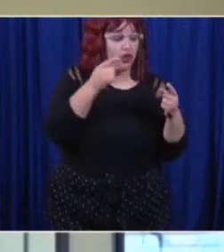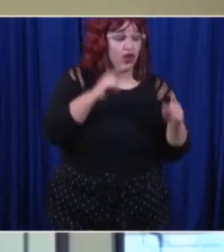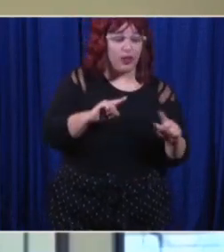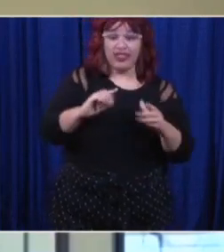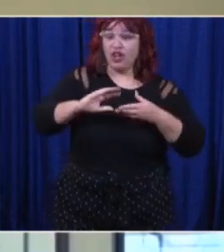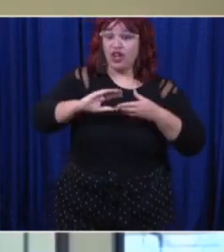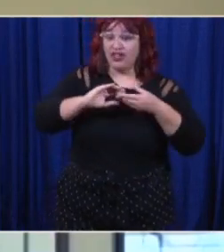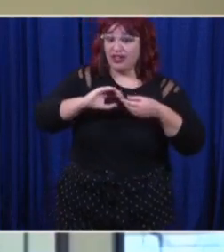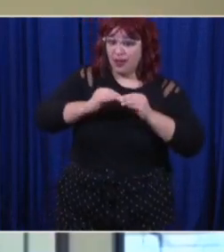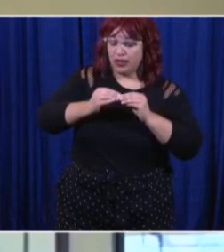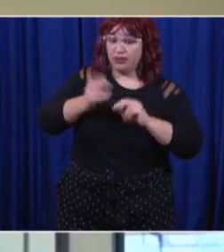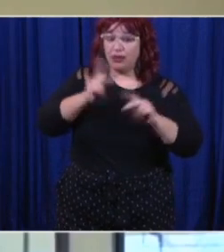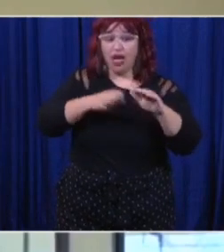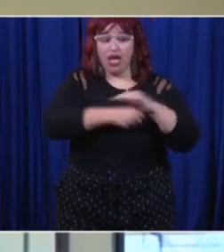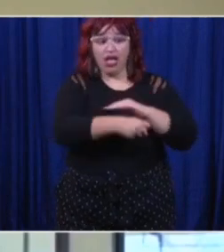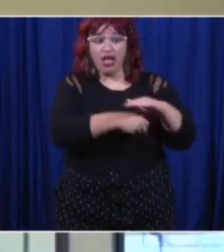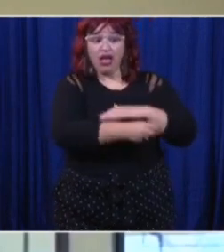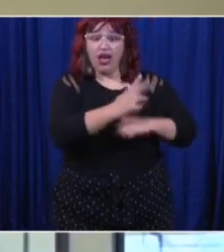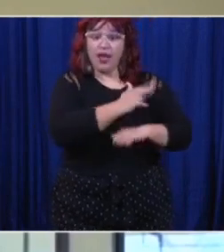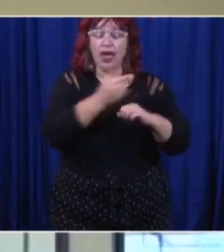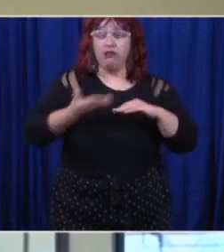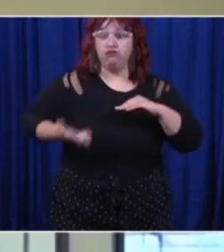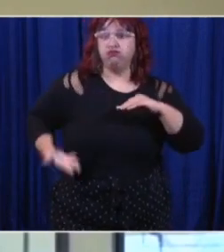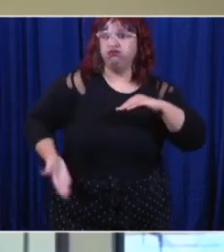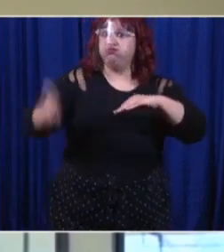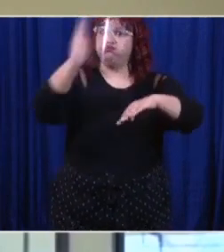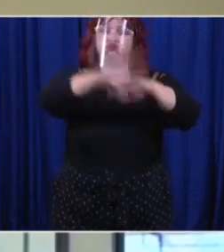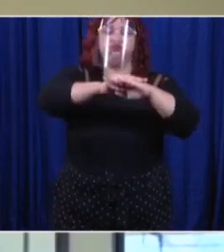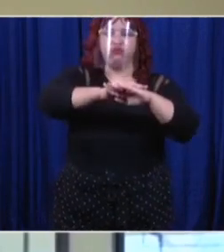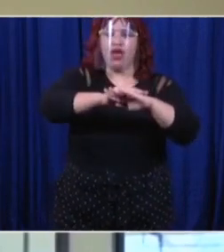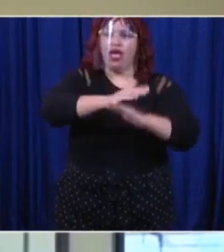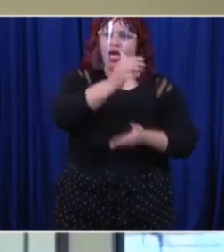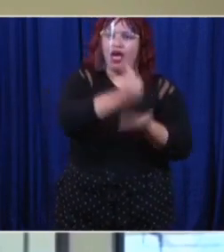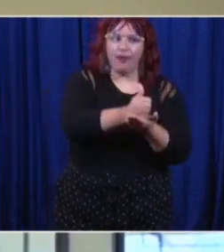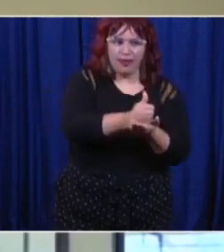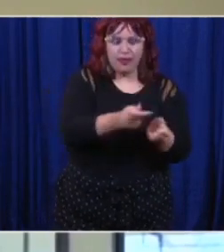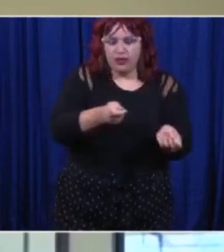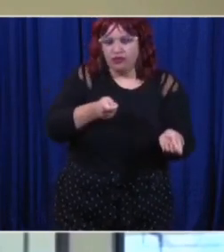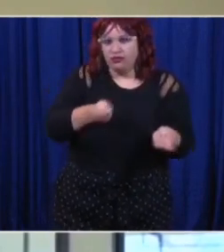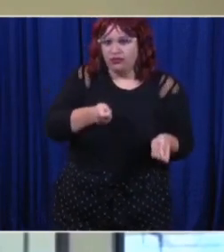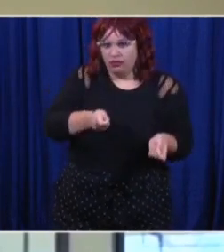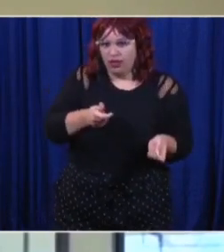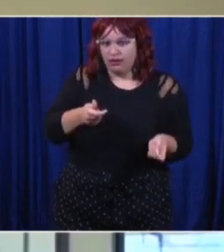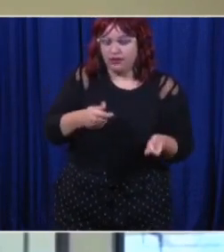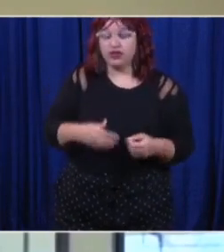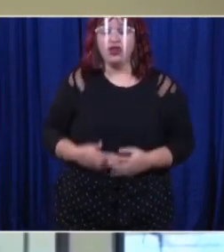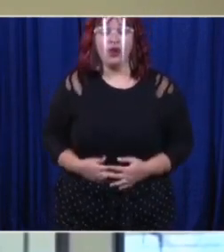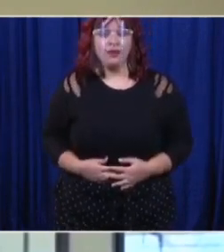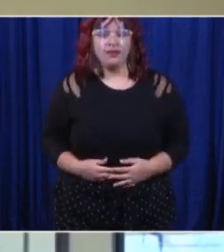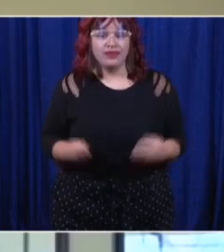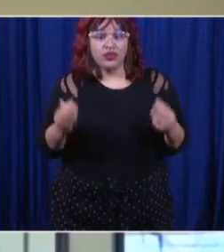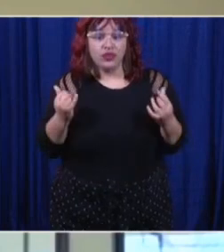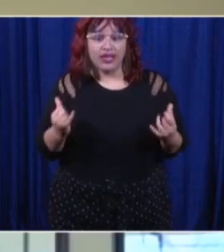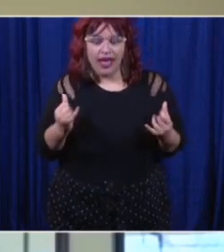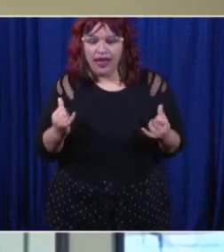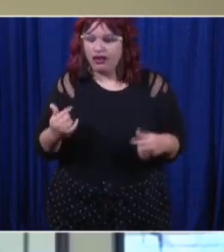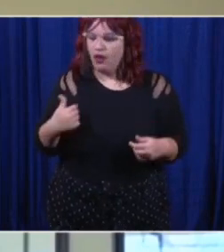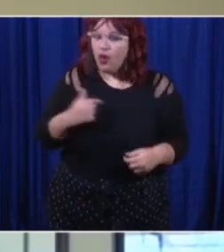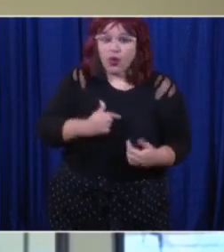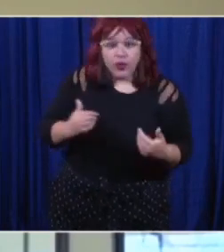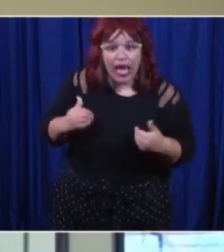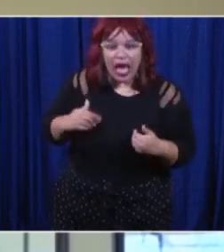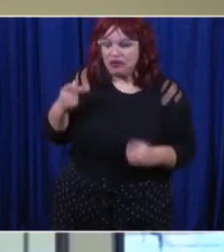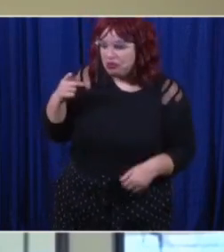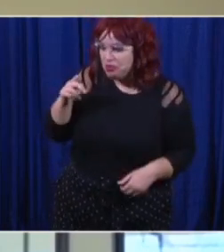the course of the pandemic. Today, we are better prepared with the personal protective equipment